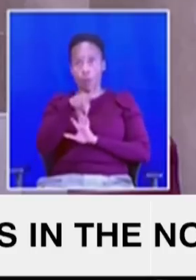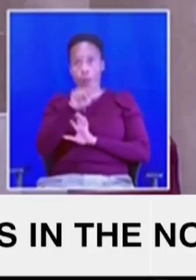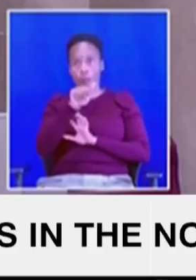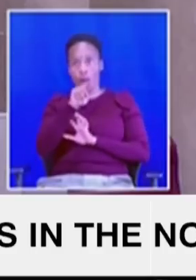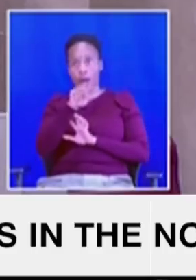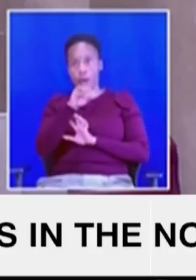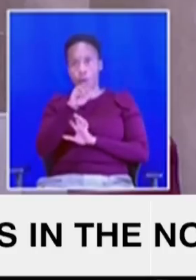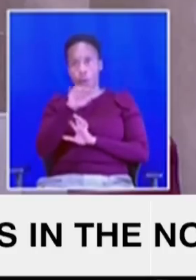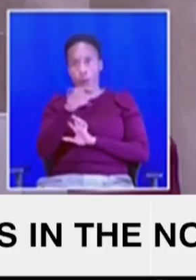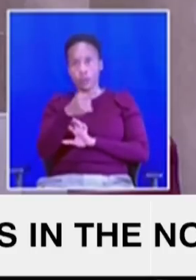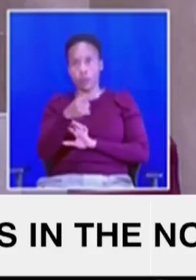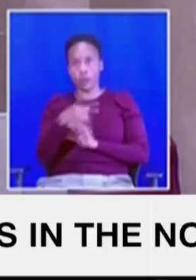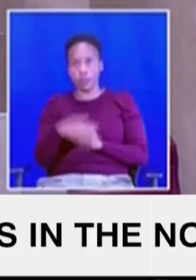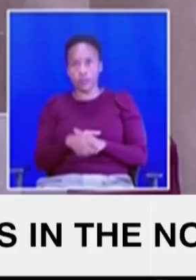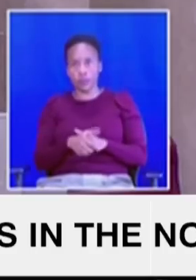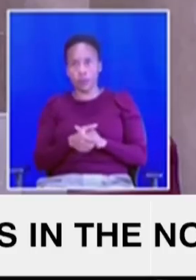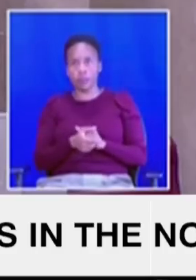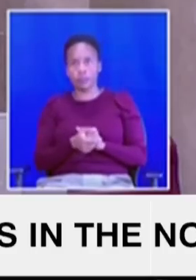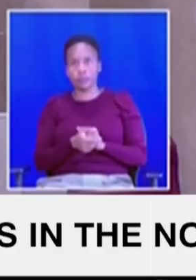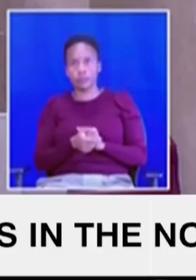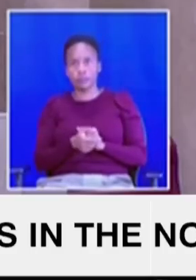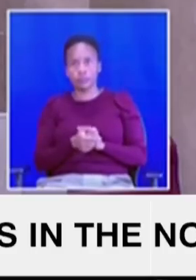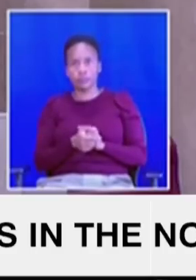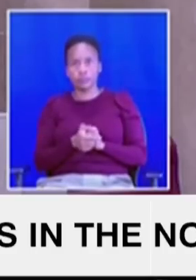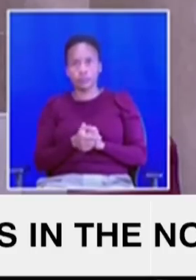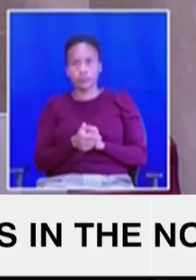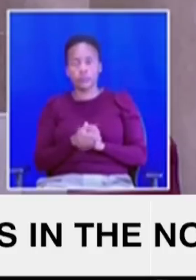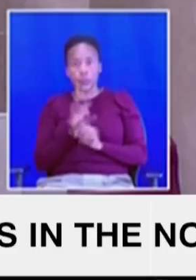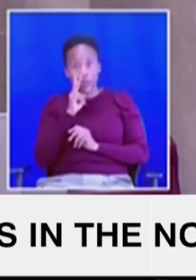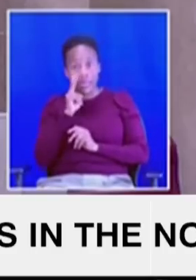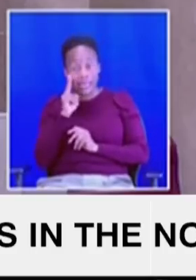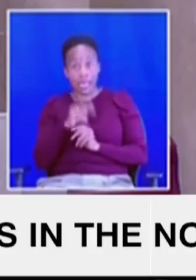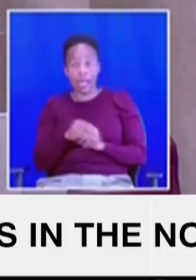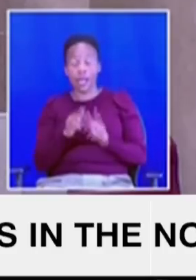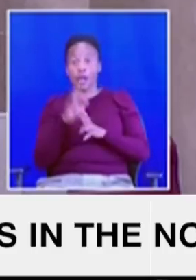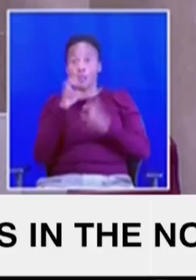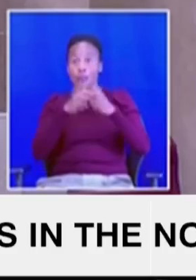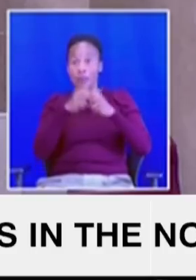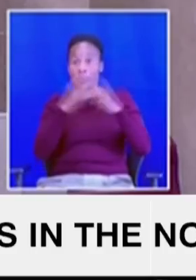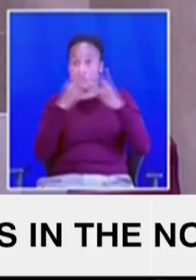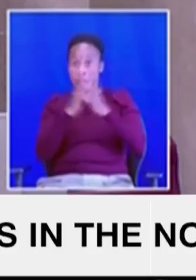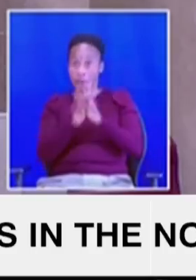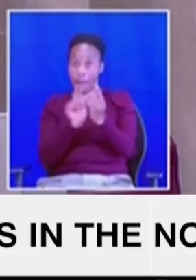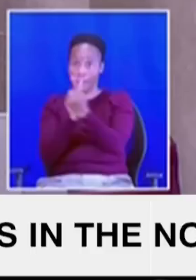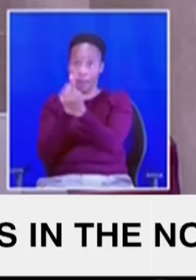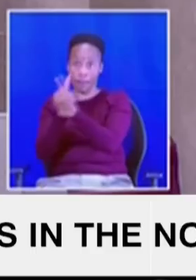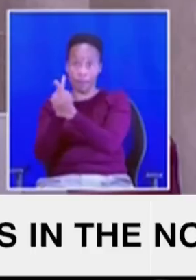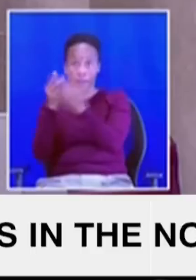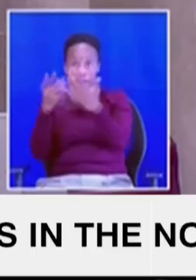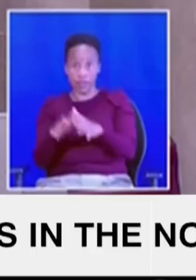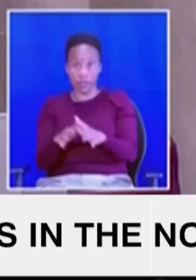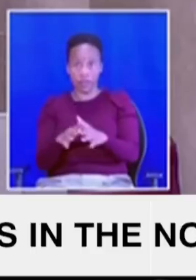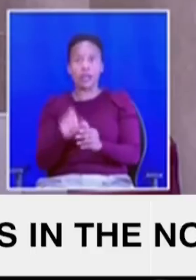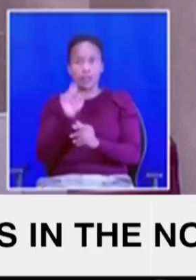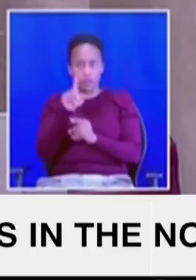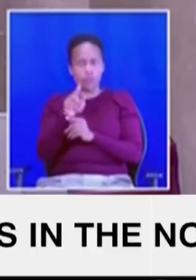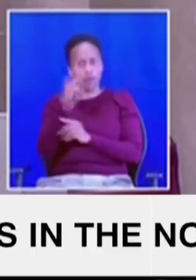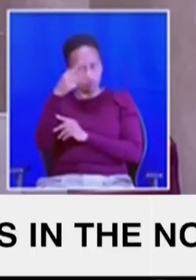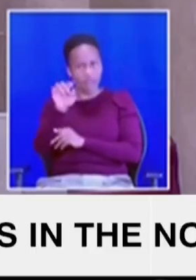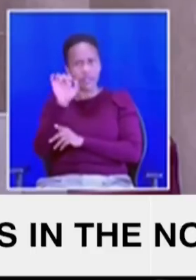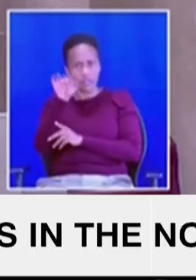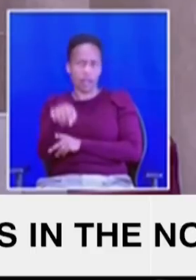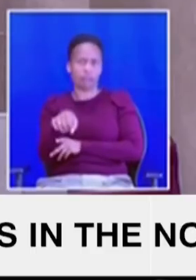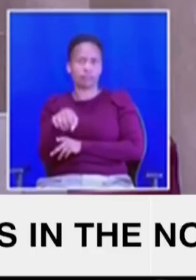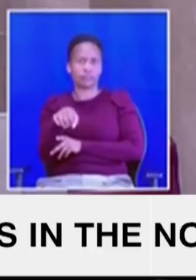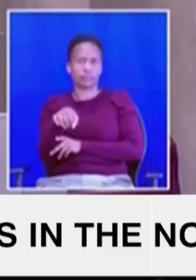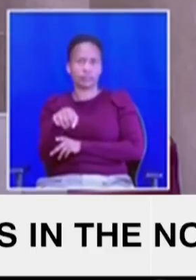at what problems they are facing there. In the main, you are quite right,